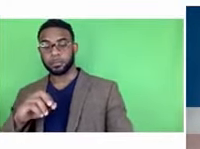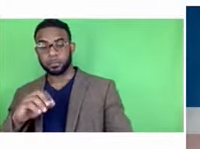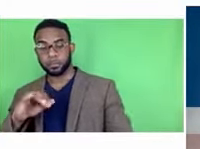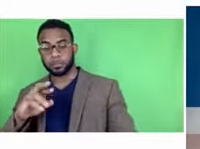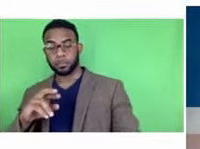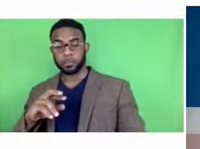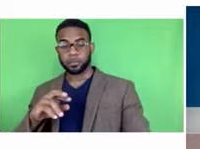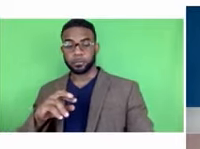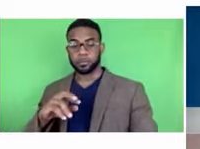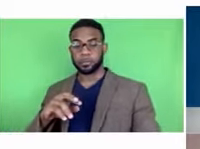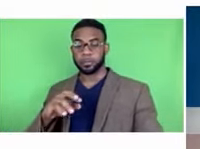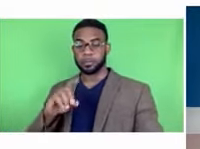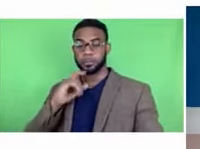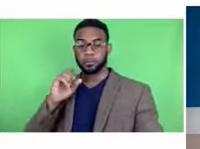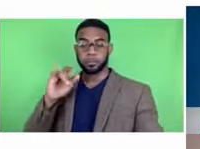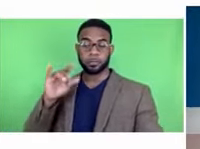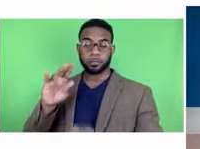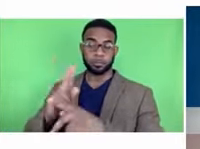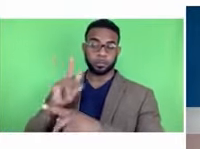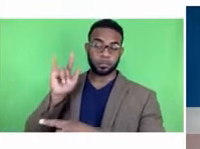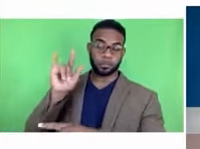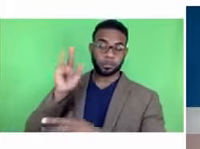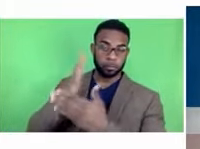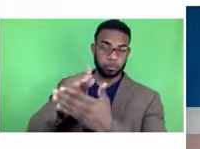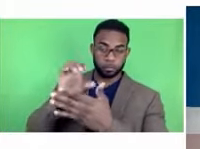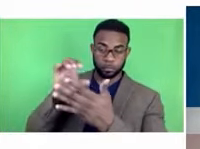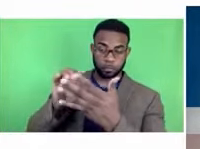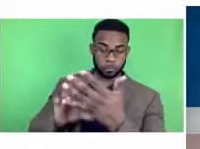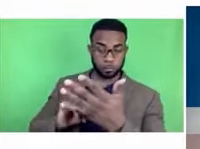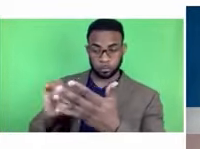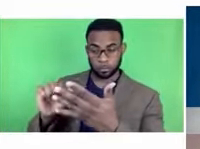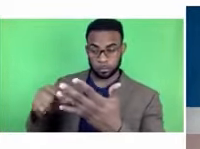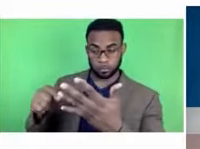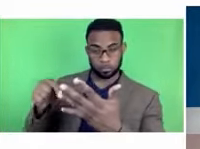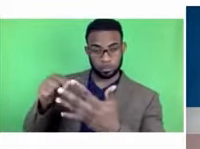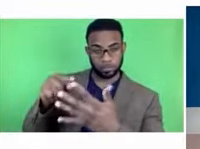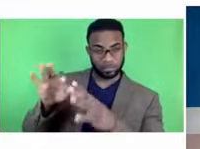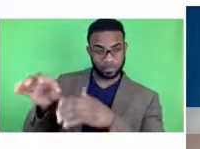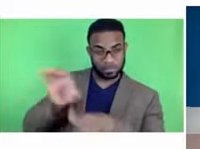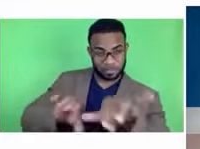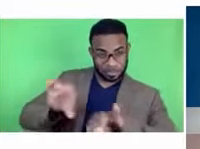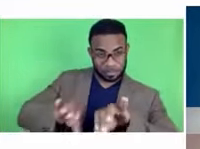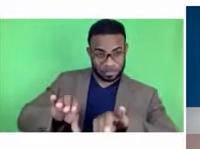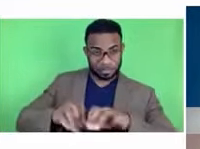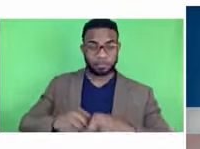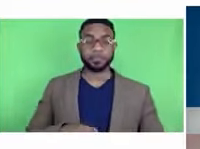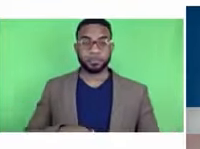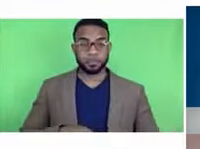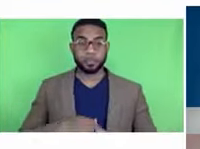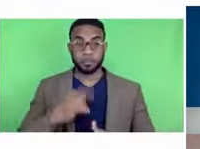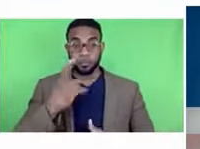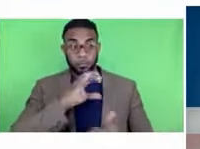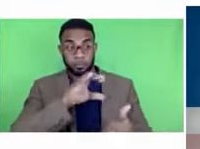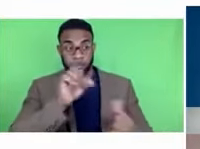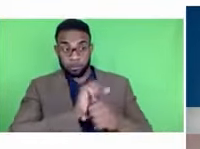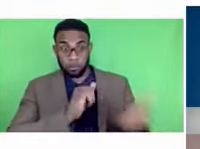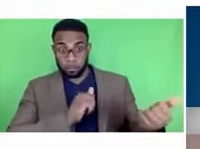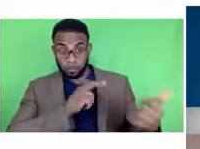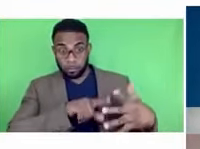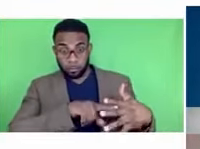produced aircraft parts, and we deal with a lot of chemicals. I had a coworker who began